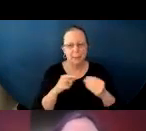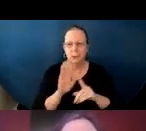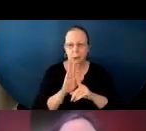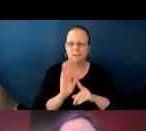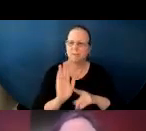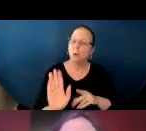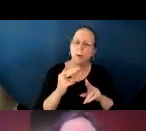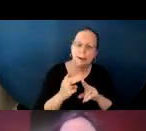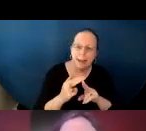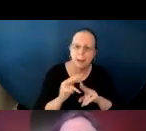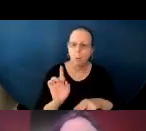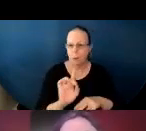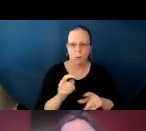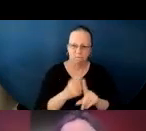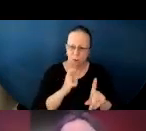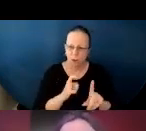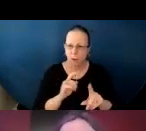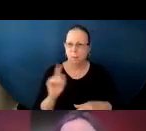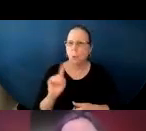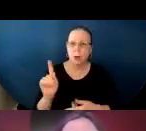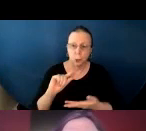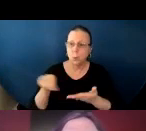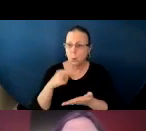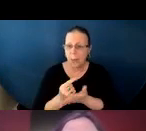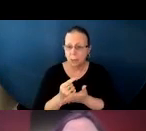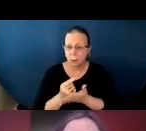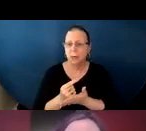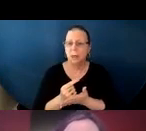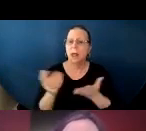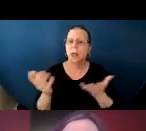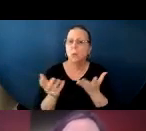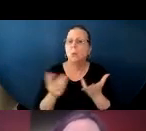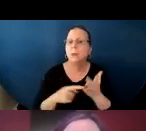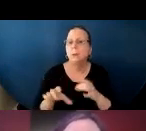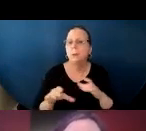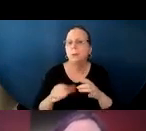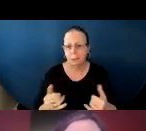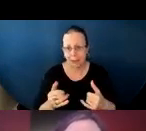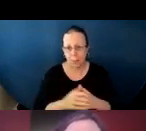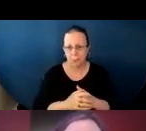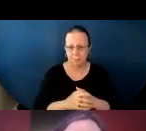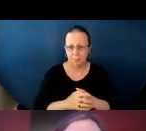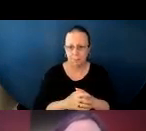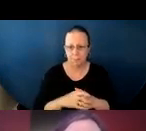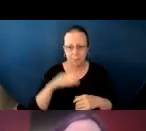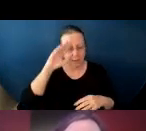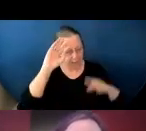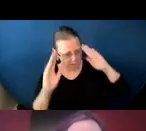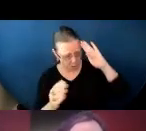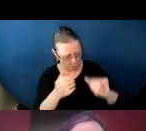you're from, where you graduated, and what you're doing now. Hello,